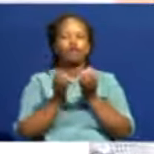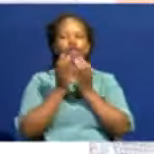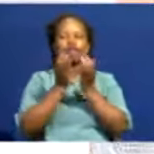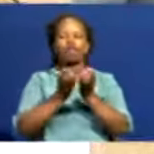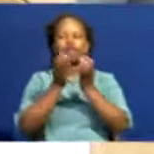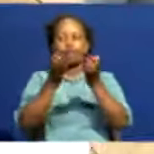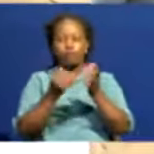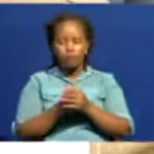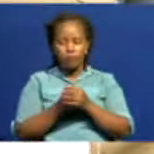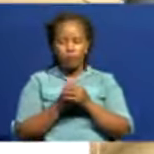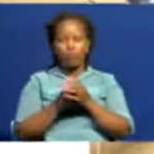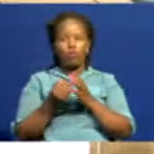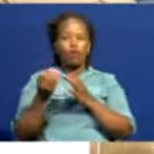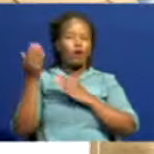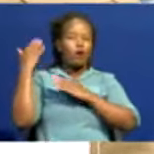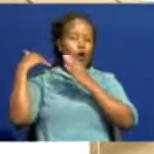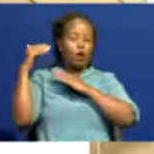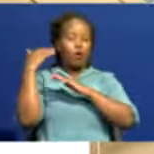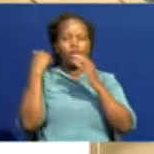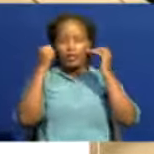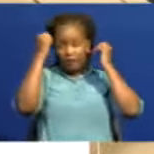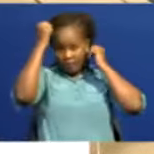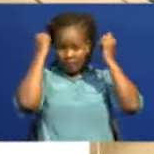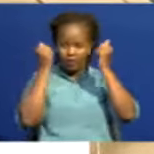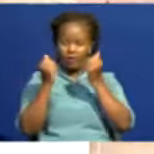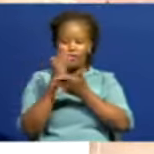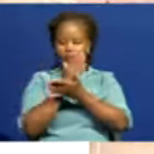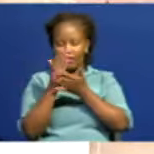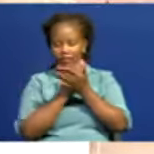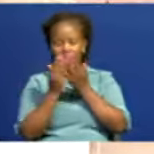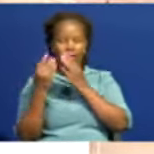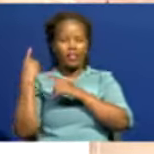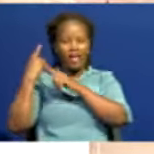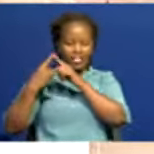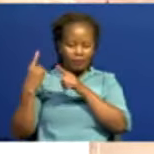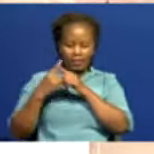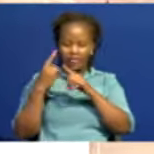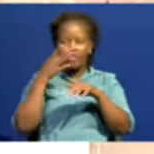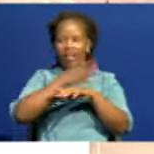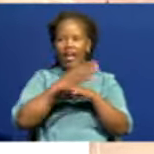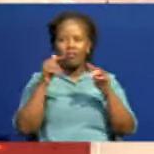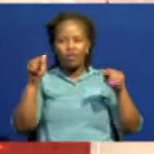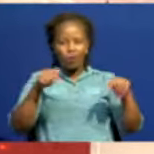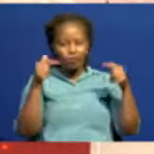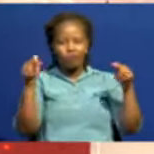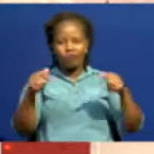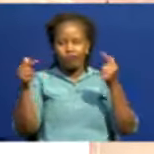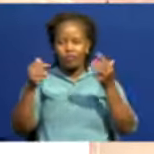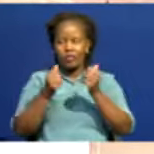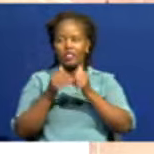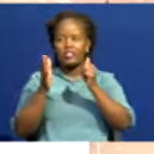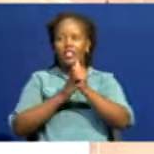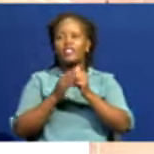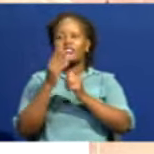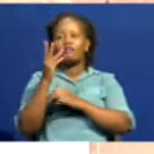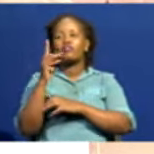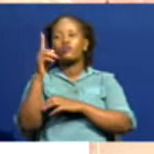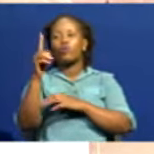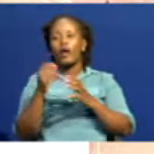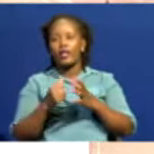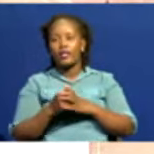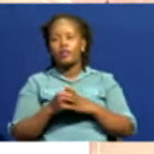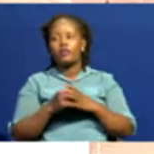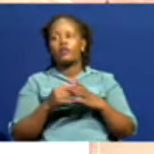personal experience, the struggle that ended in 1941. Hii ilikuwa kwa watu wanapiga vita.